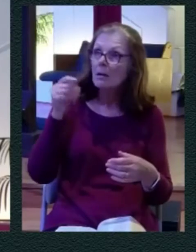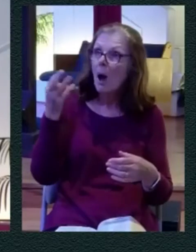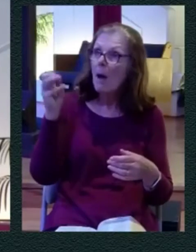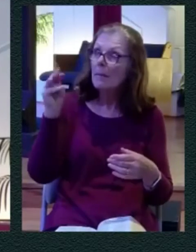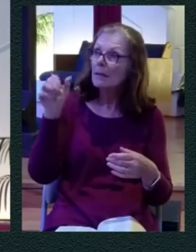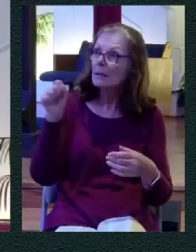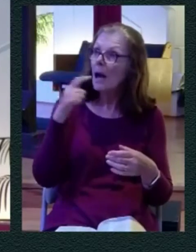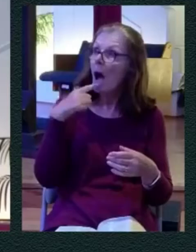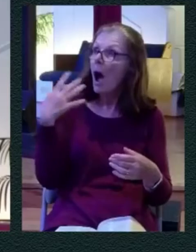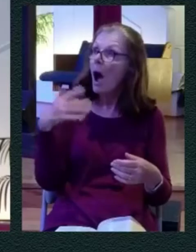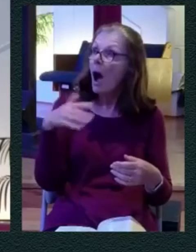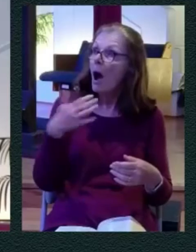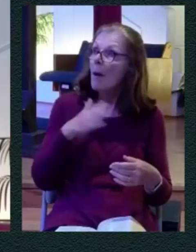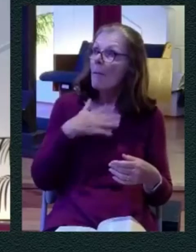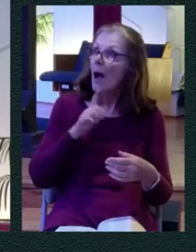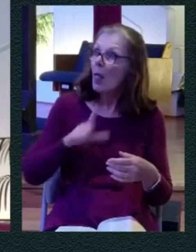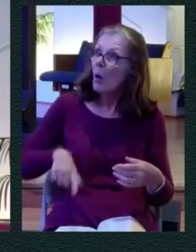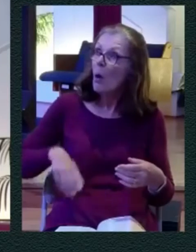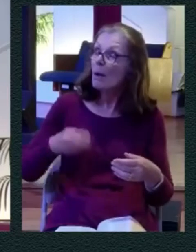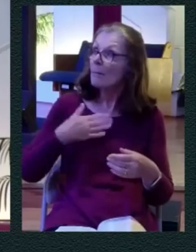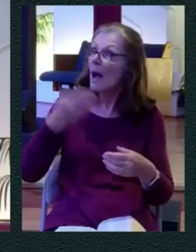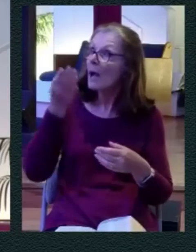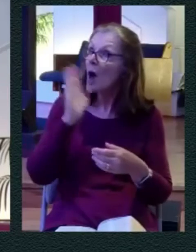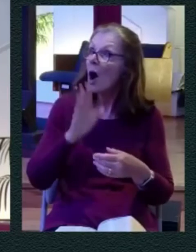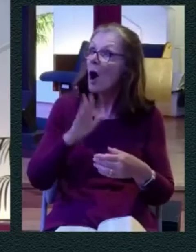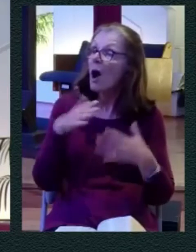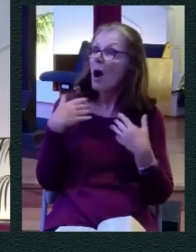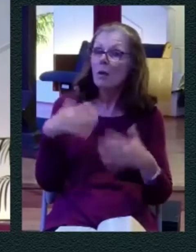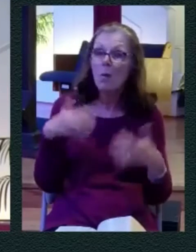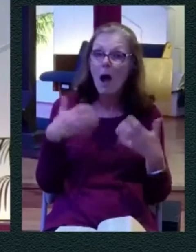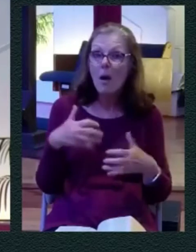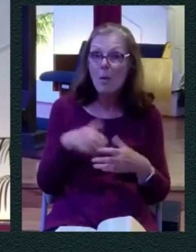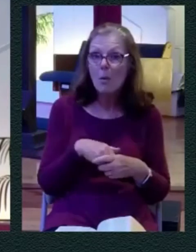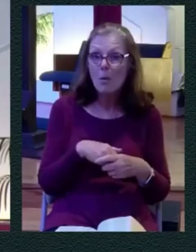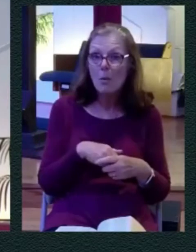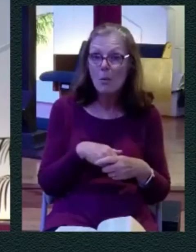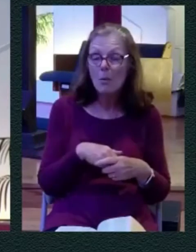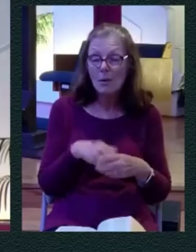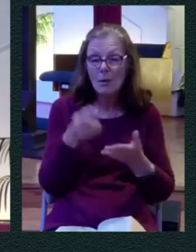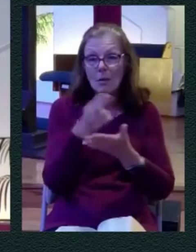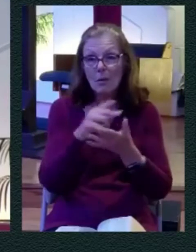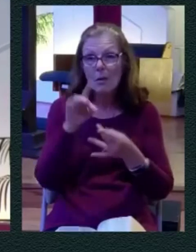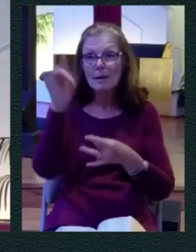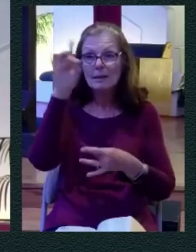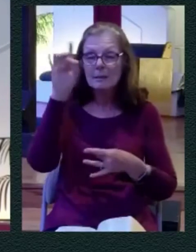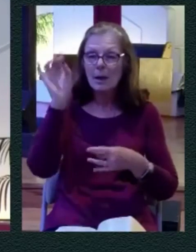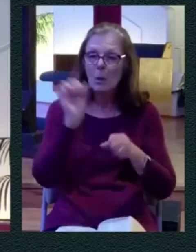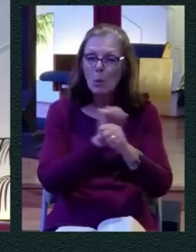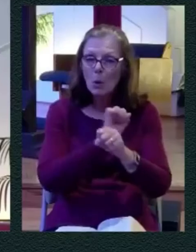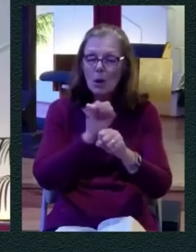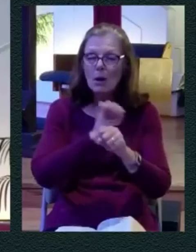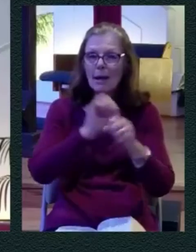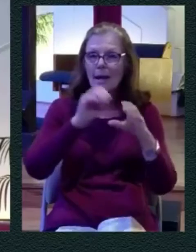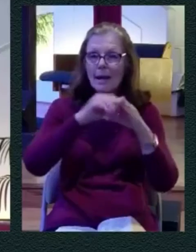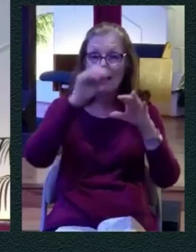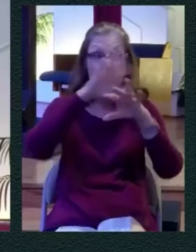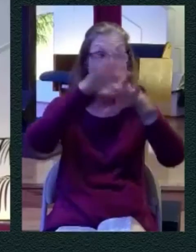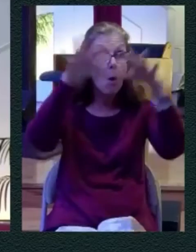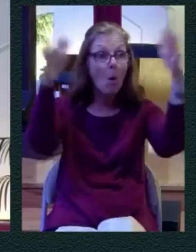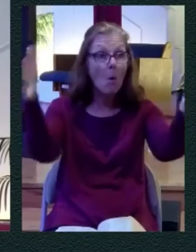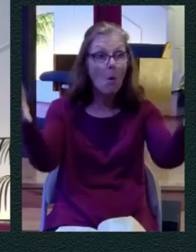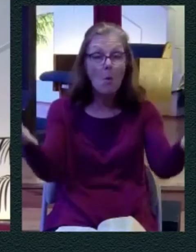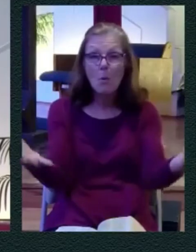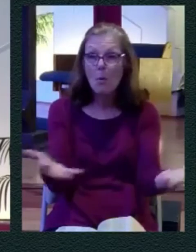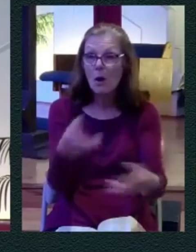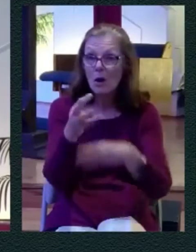That's what the Lord's after, isn't it? The Holy Spirit working in the world, moving here